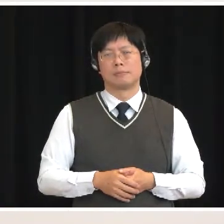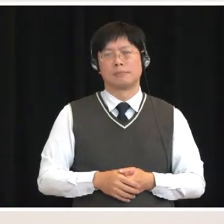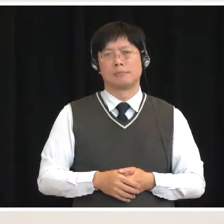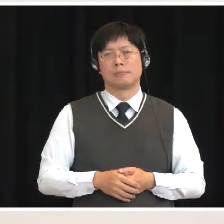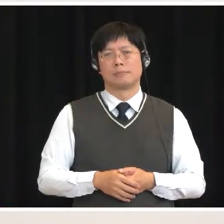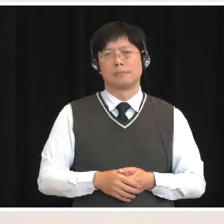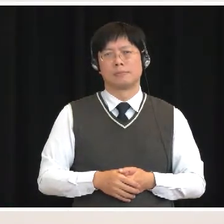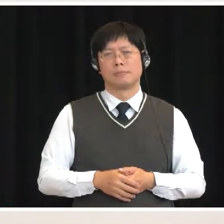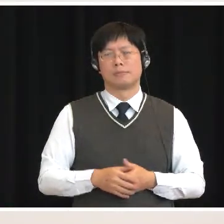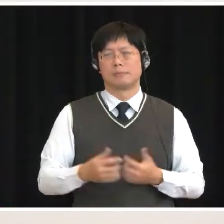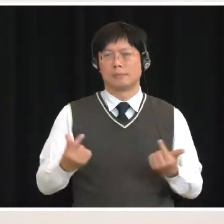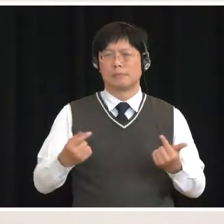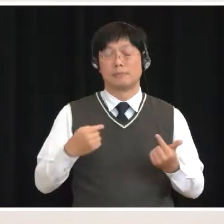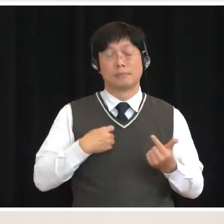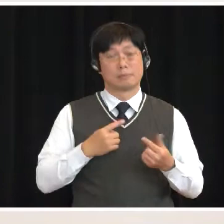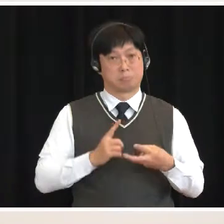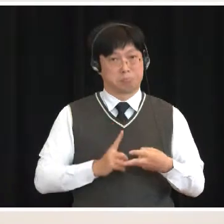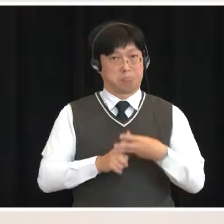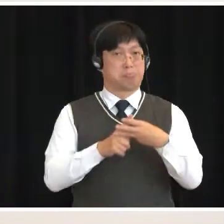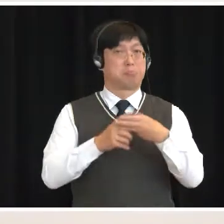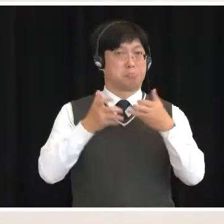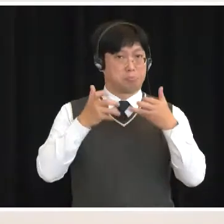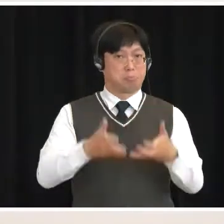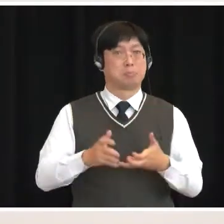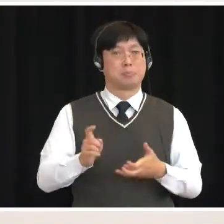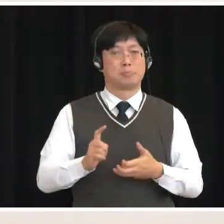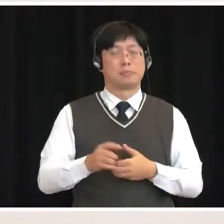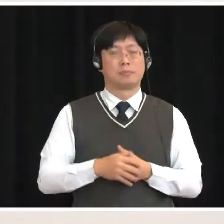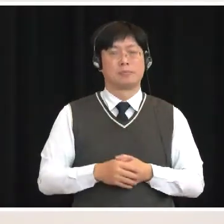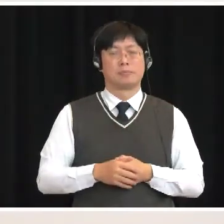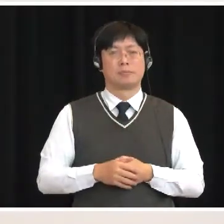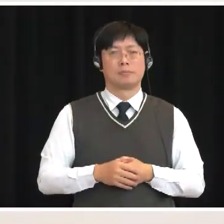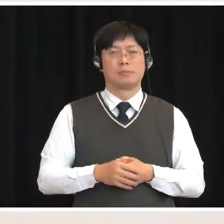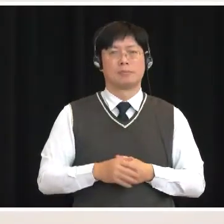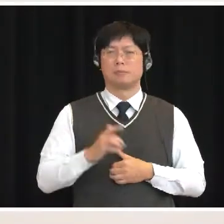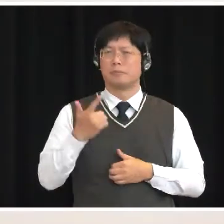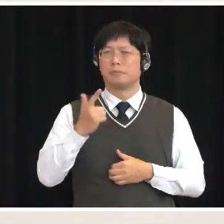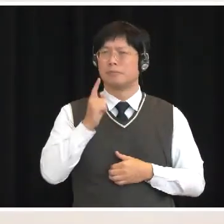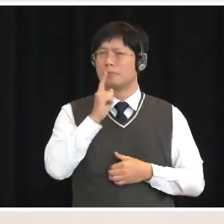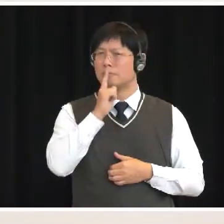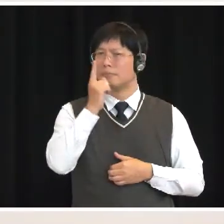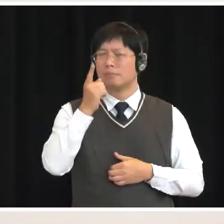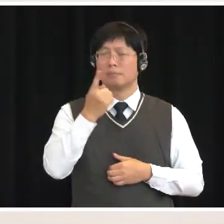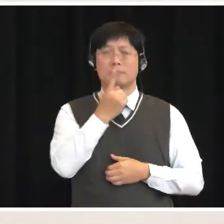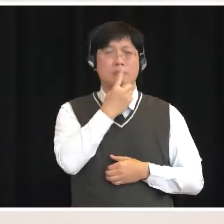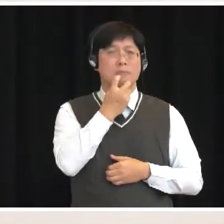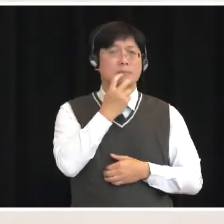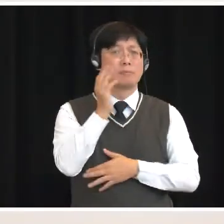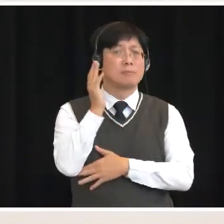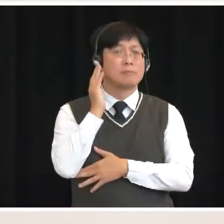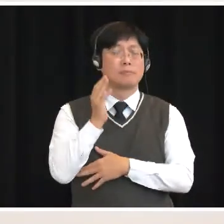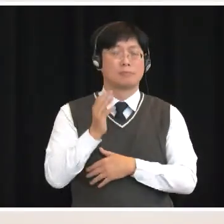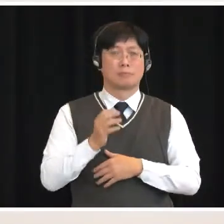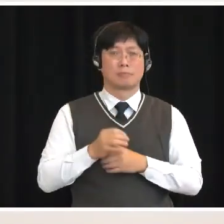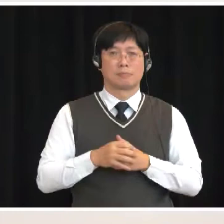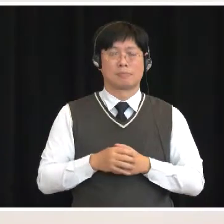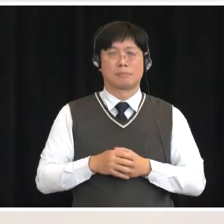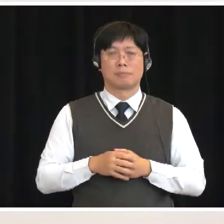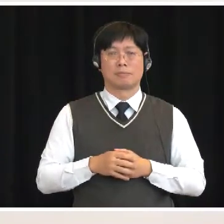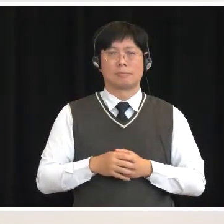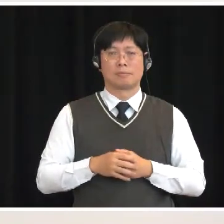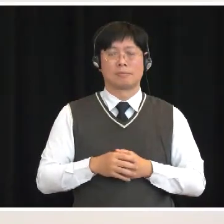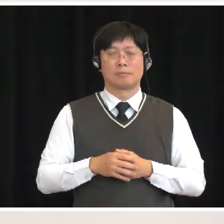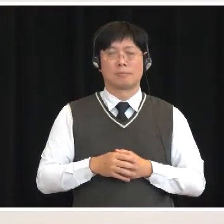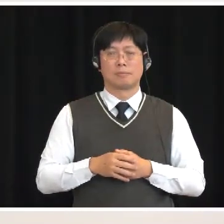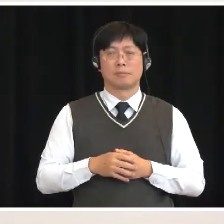procedures to be decided for all children in all schools, in all regions, and in all